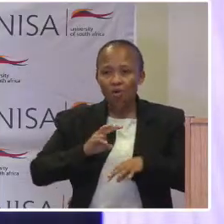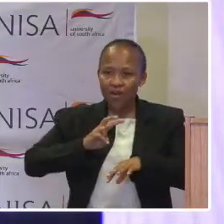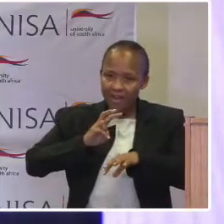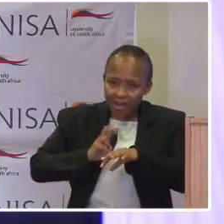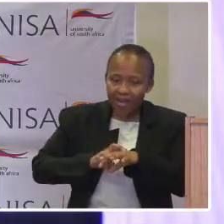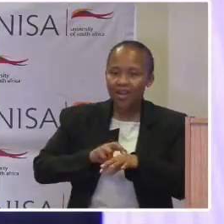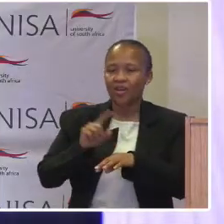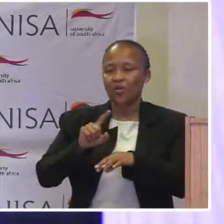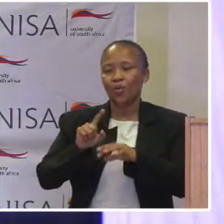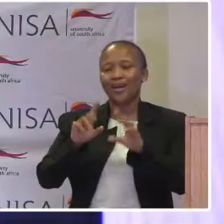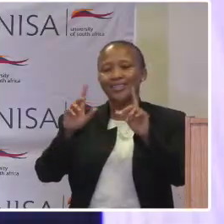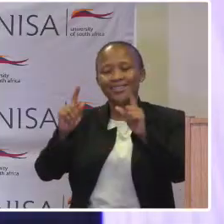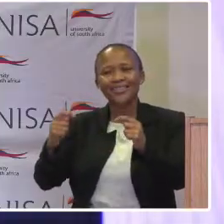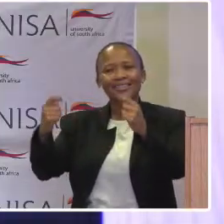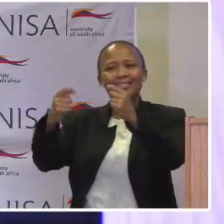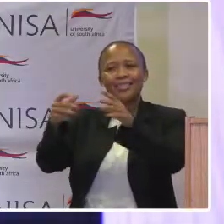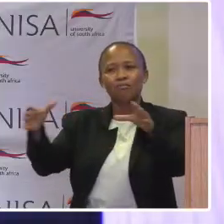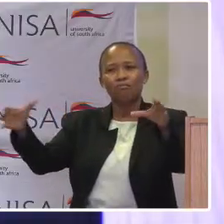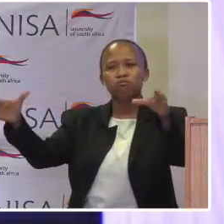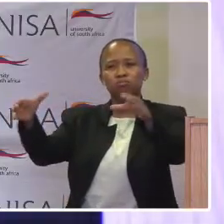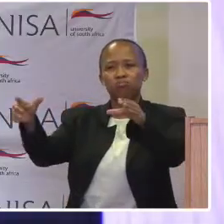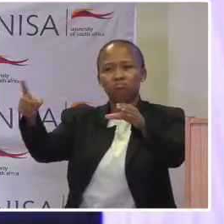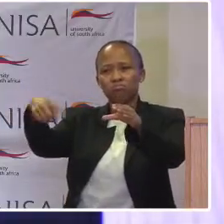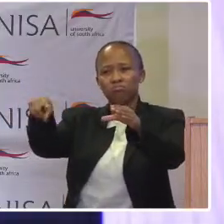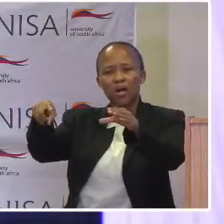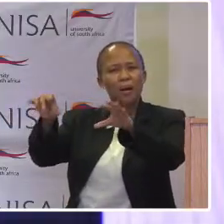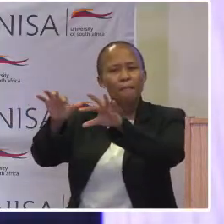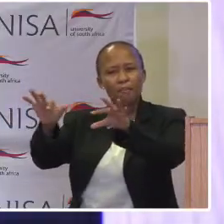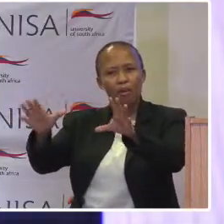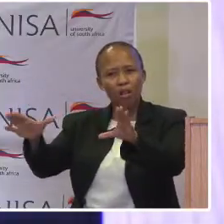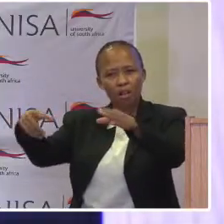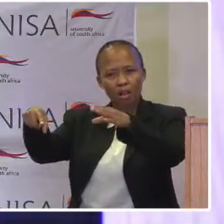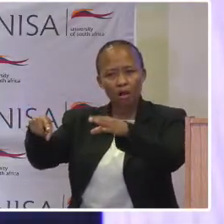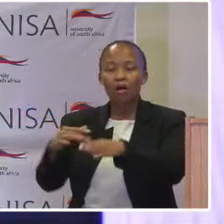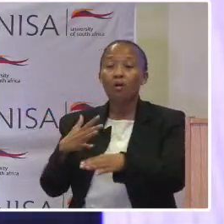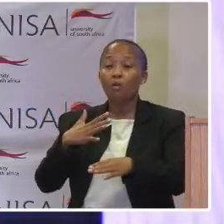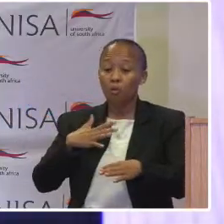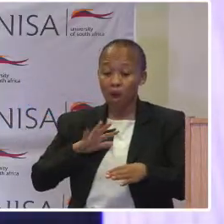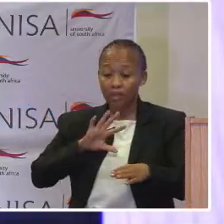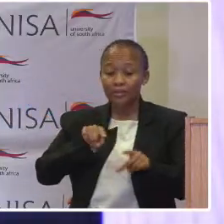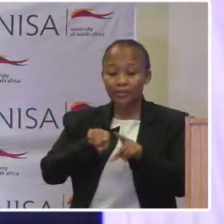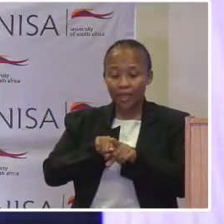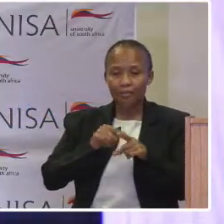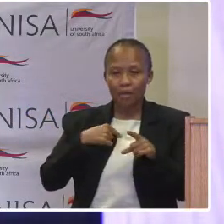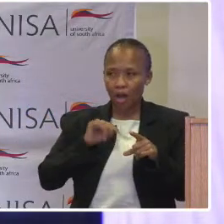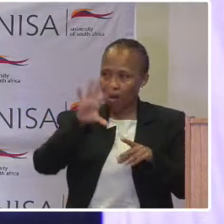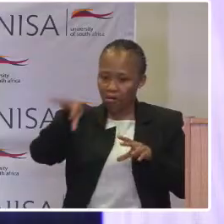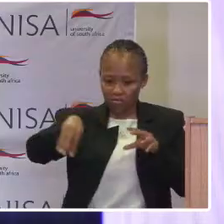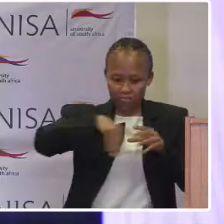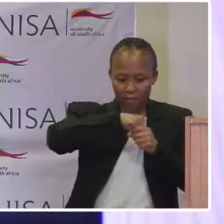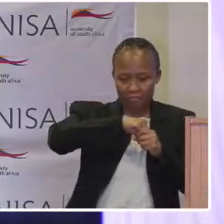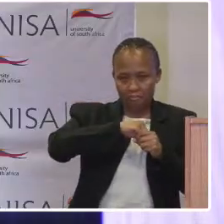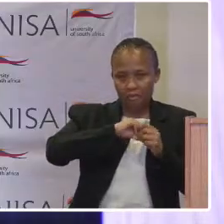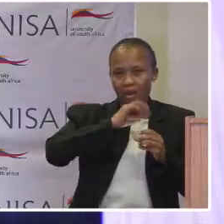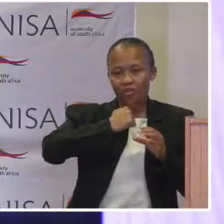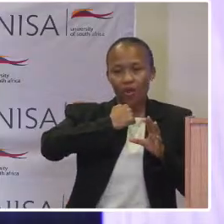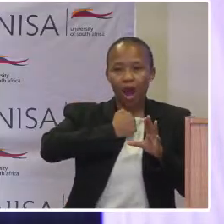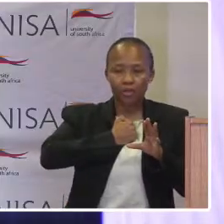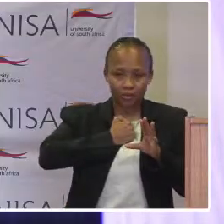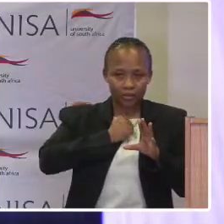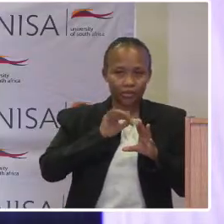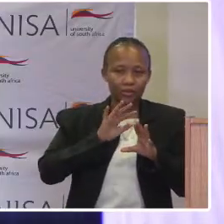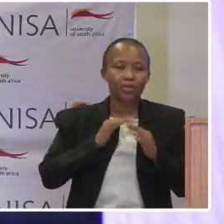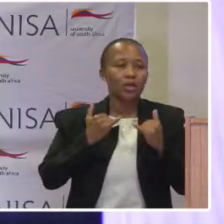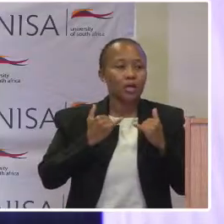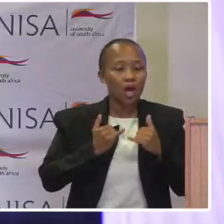and a team of people who are going to be part of that dedication and to ensure that this type